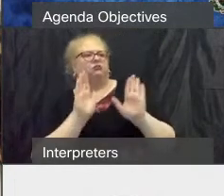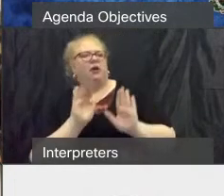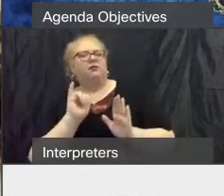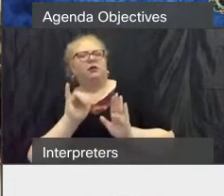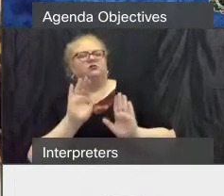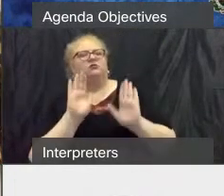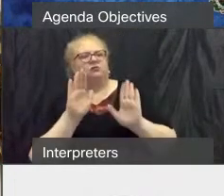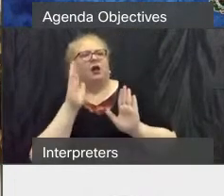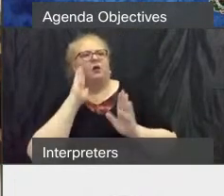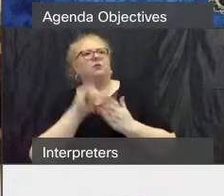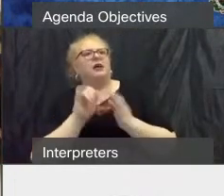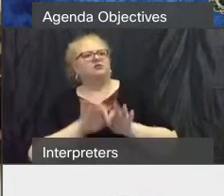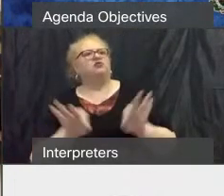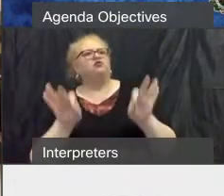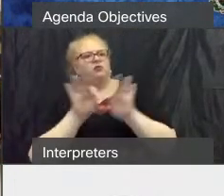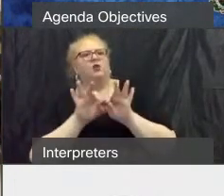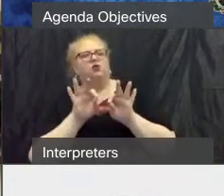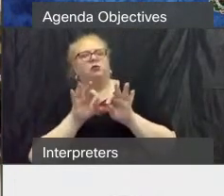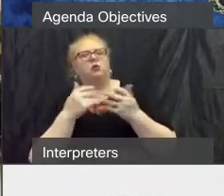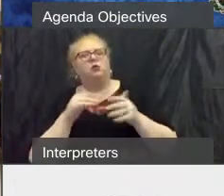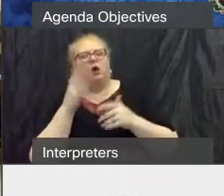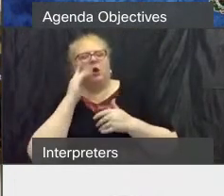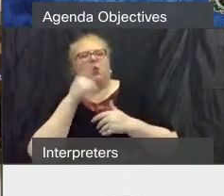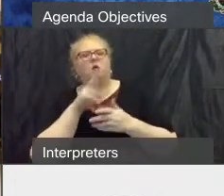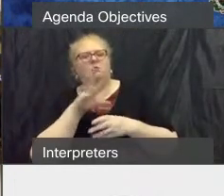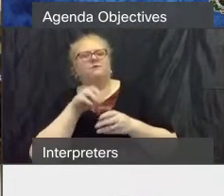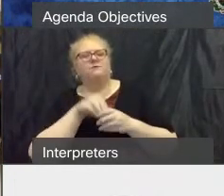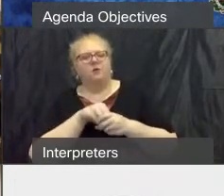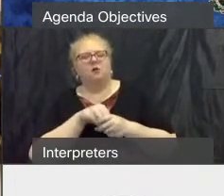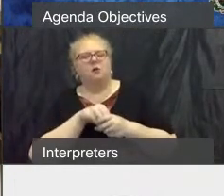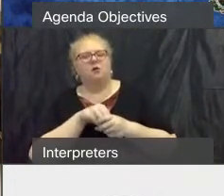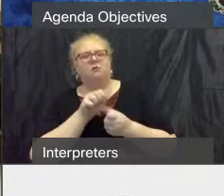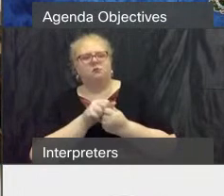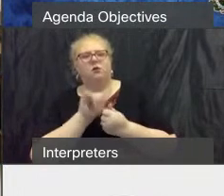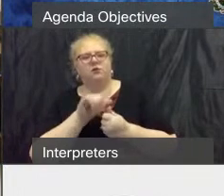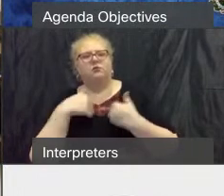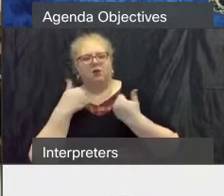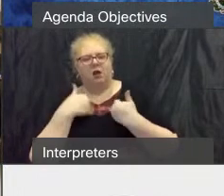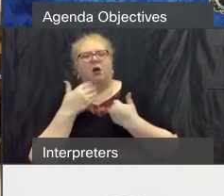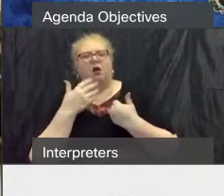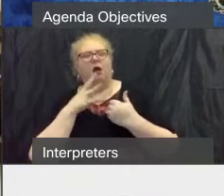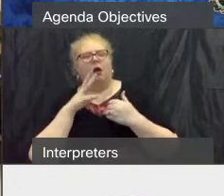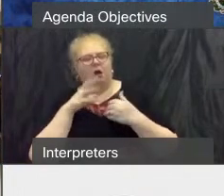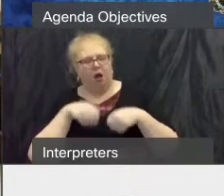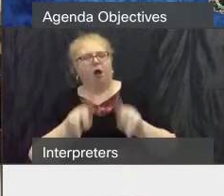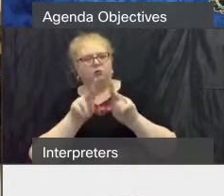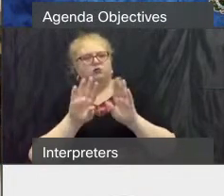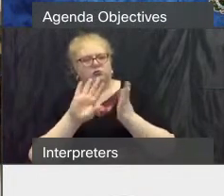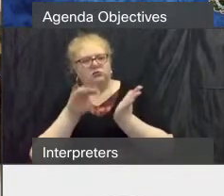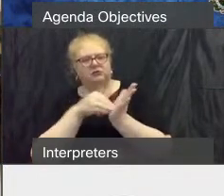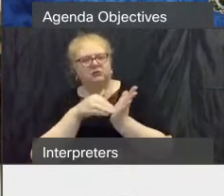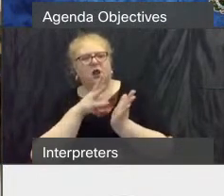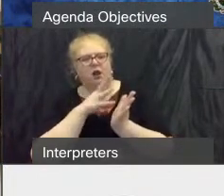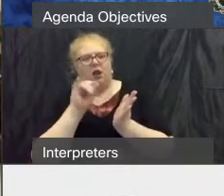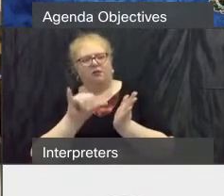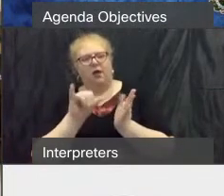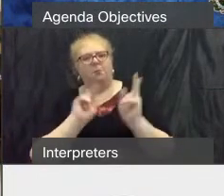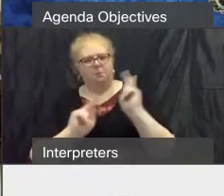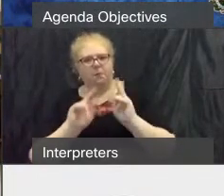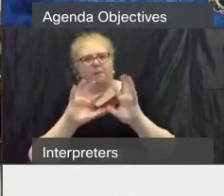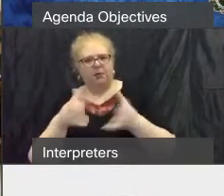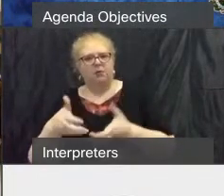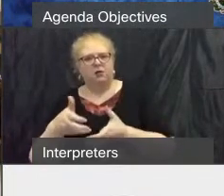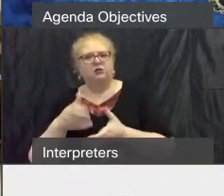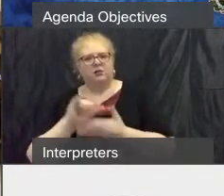that's really critical. And I know you've been involved with the Young Adult Opportunity Center and work with that population. So that's a